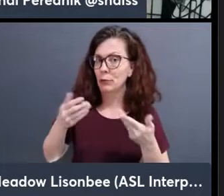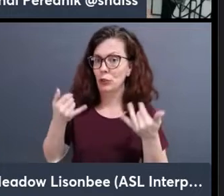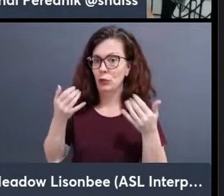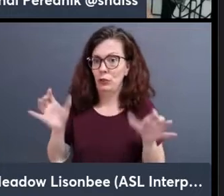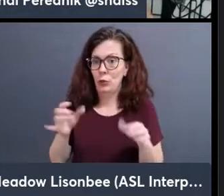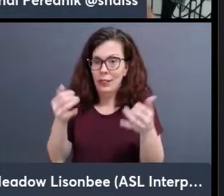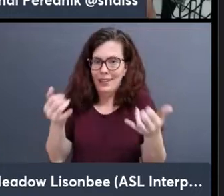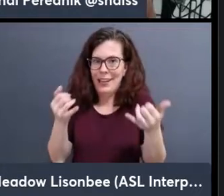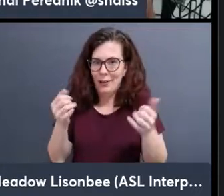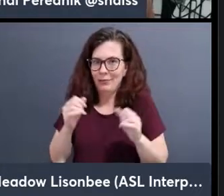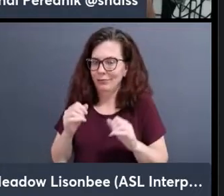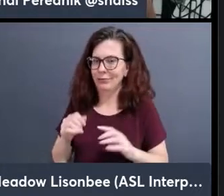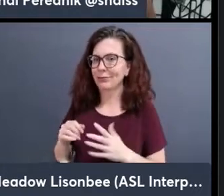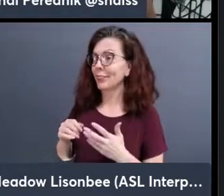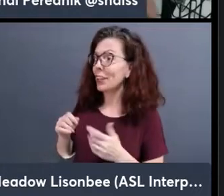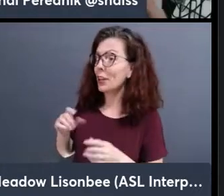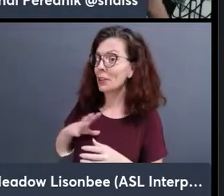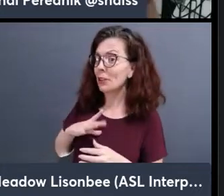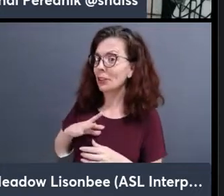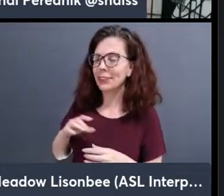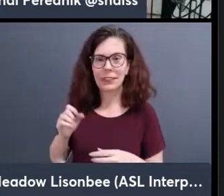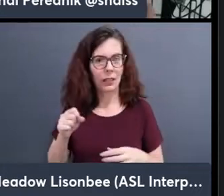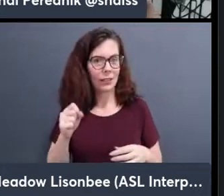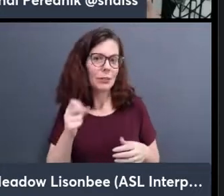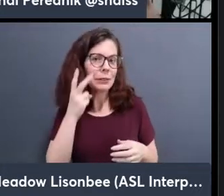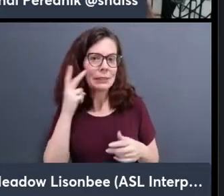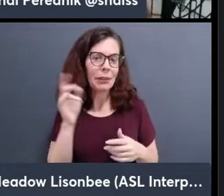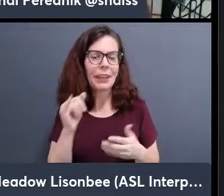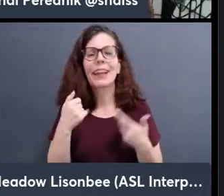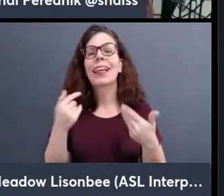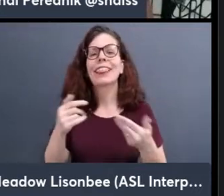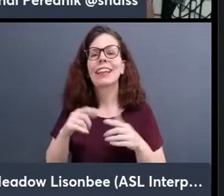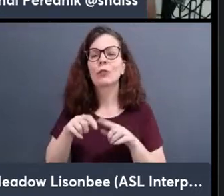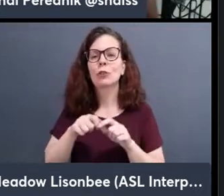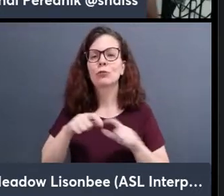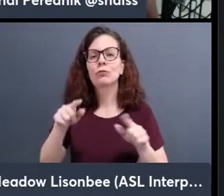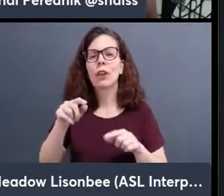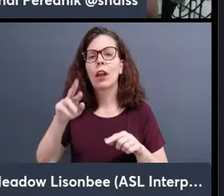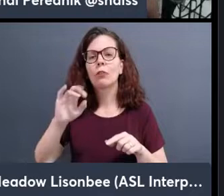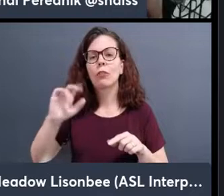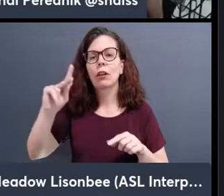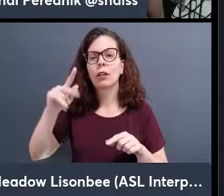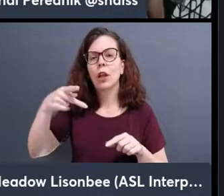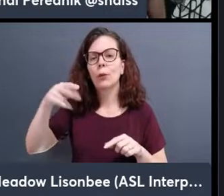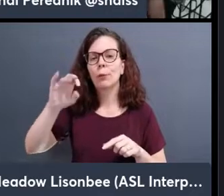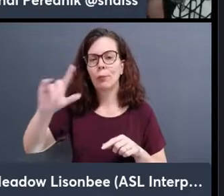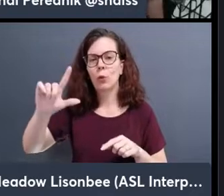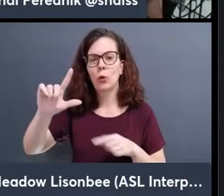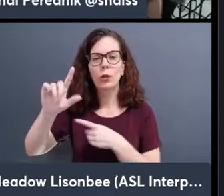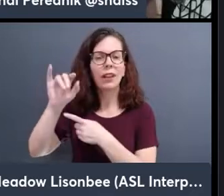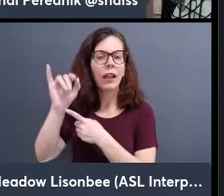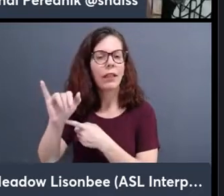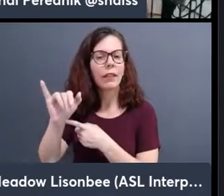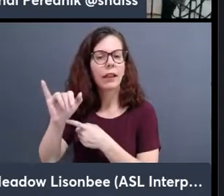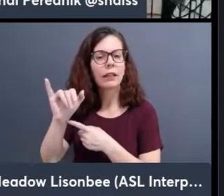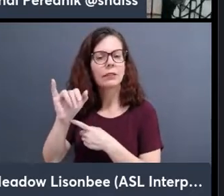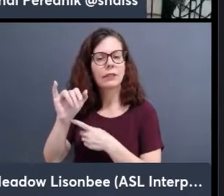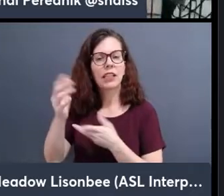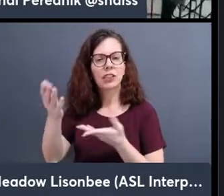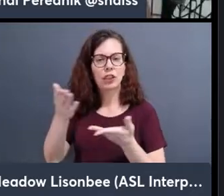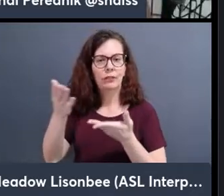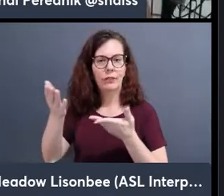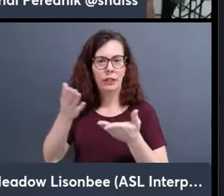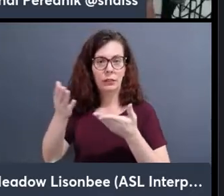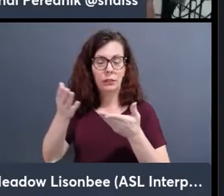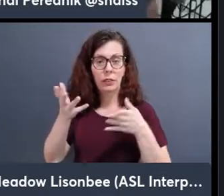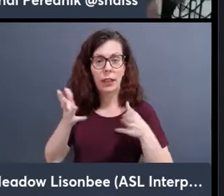Then we're going to deploy. Then we're going to do Rocket Pool, right? So Rocket Pool is a service that